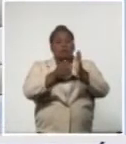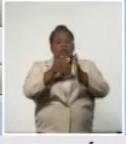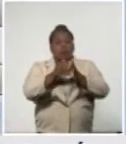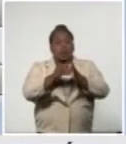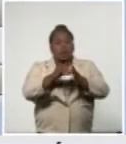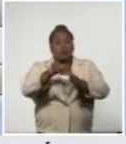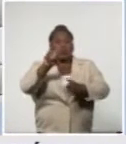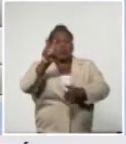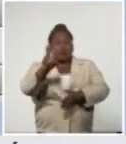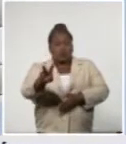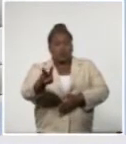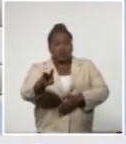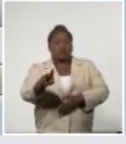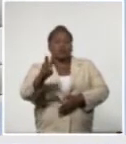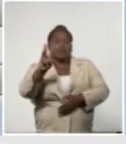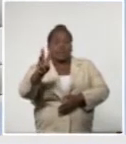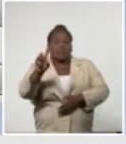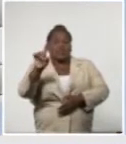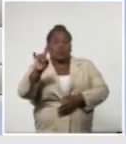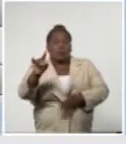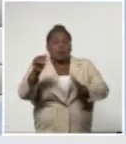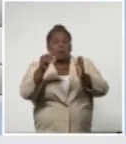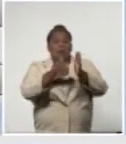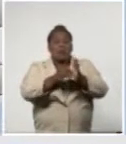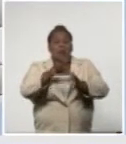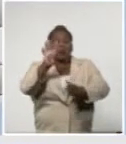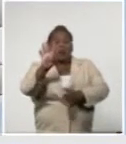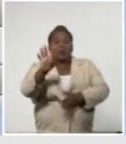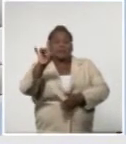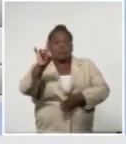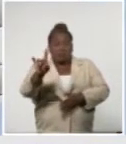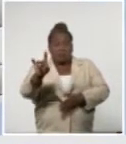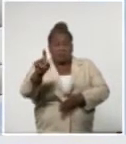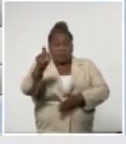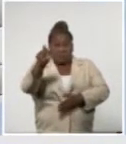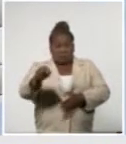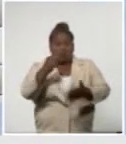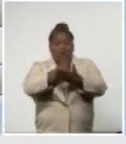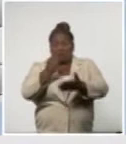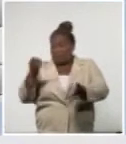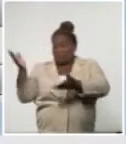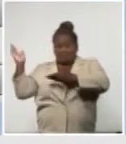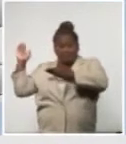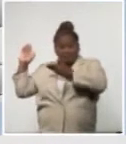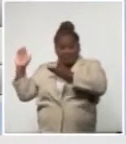cases. The number has already reached